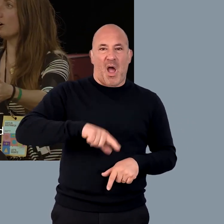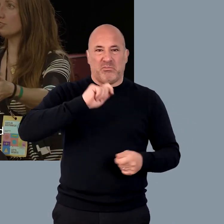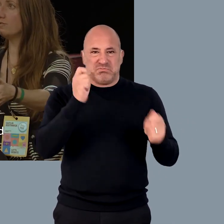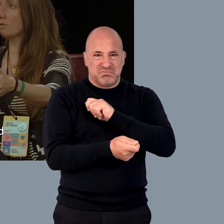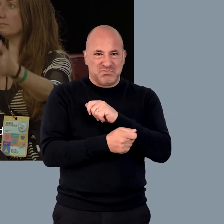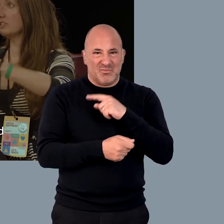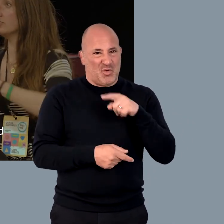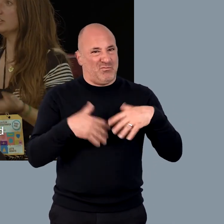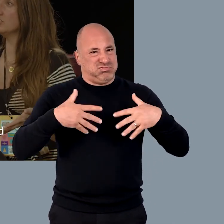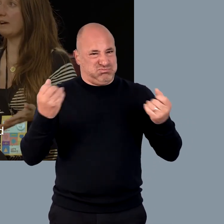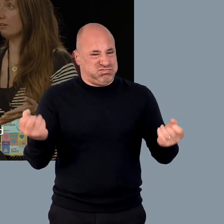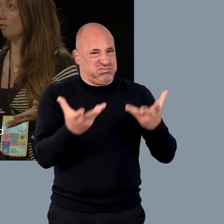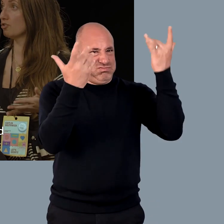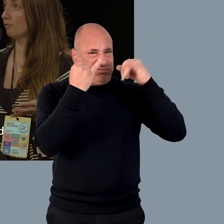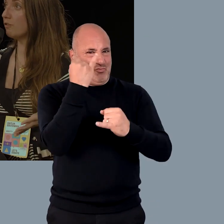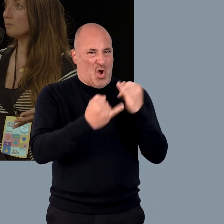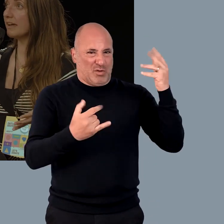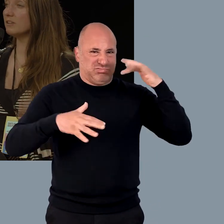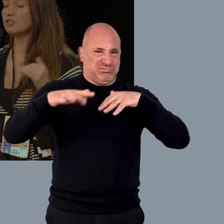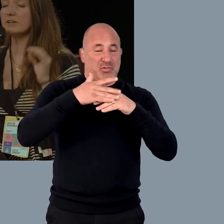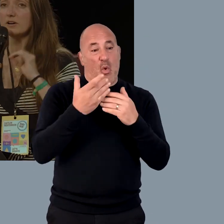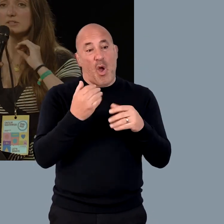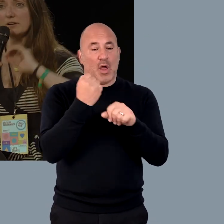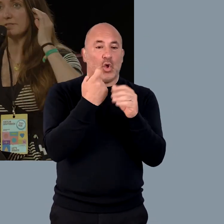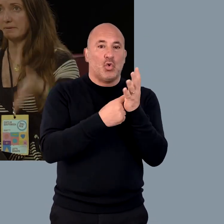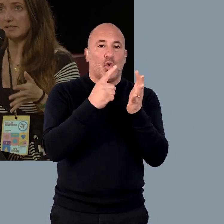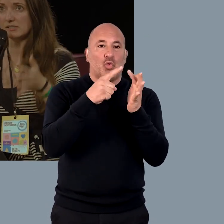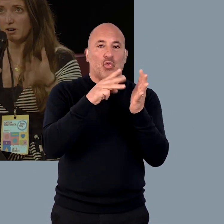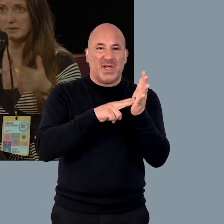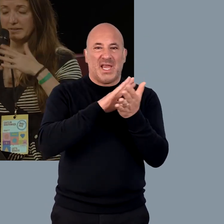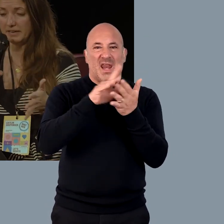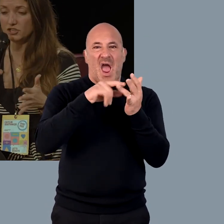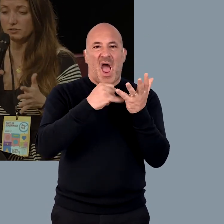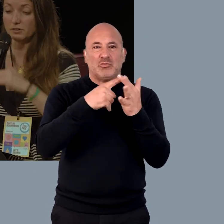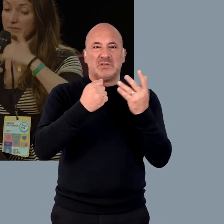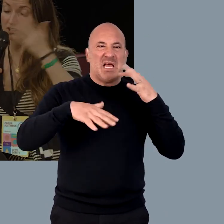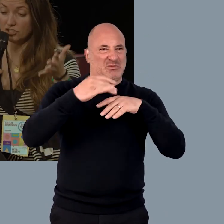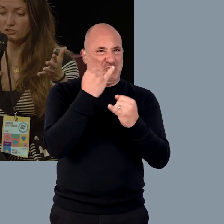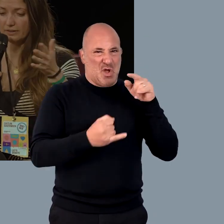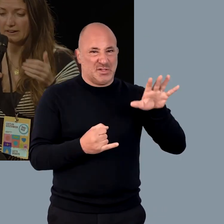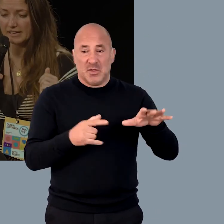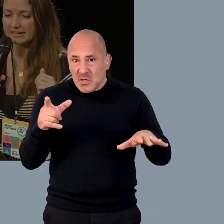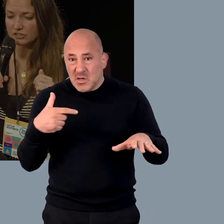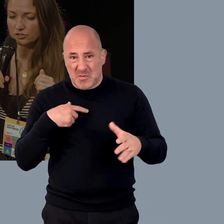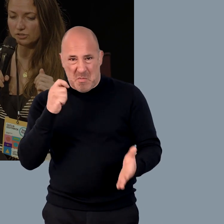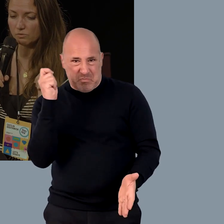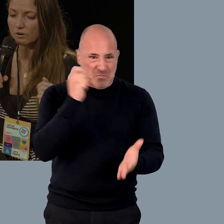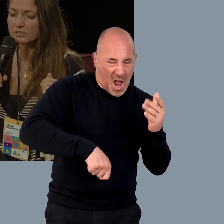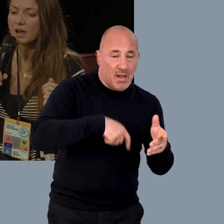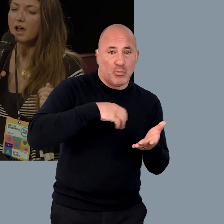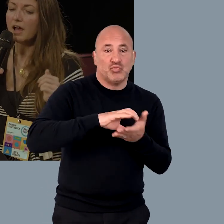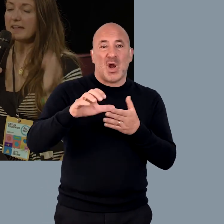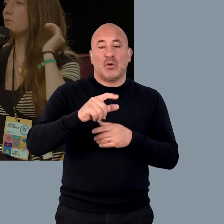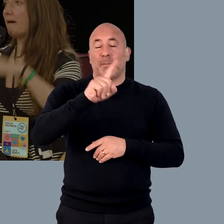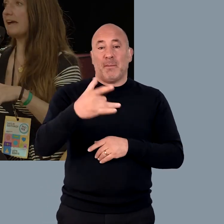been earmarked for being turned into agricultural farmland, which we know is one of the biggest carbon issues, or actually greenhouse gas issues in the